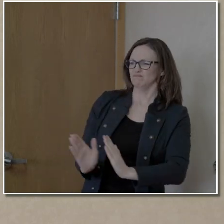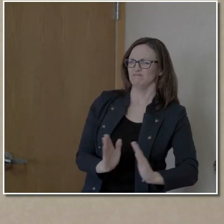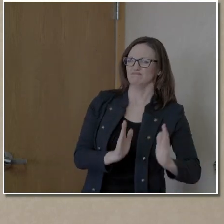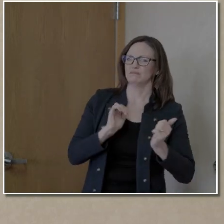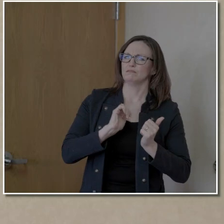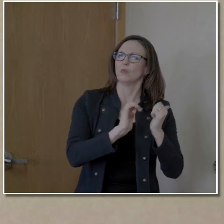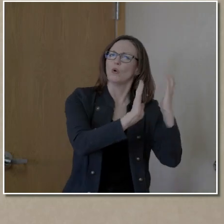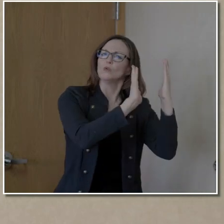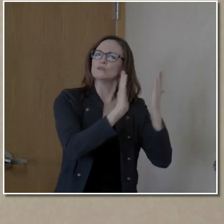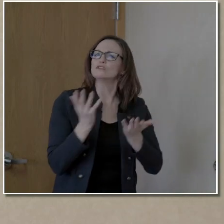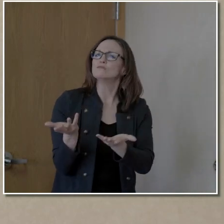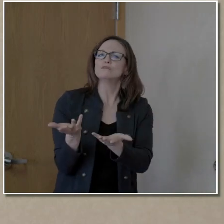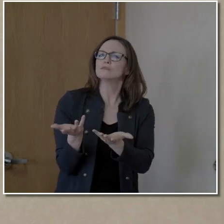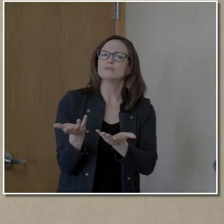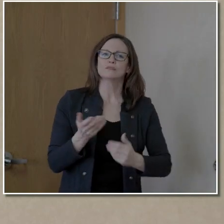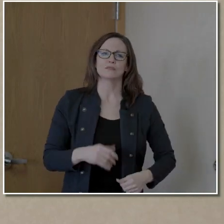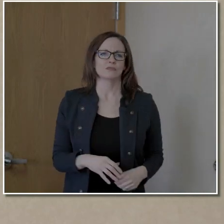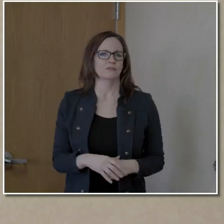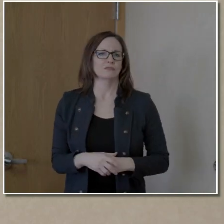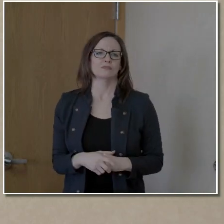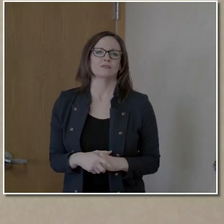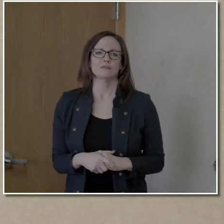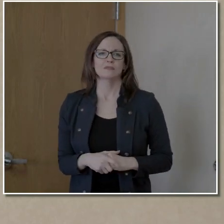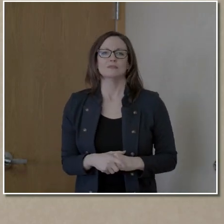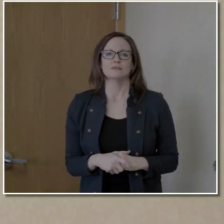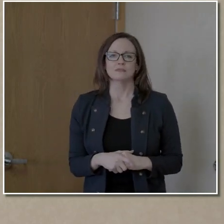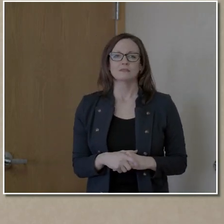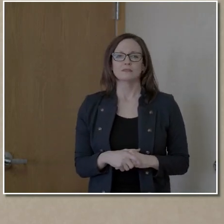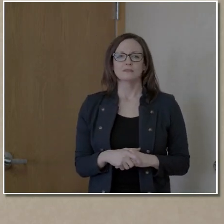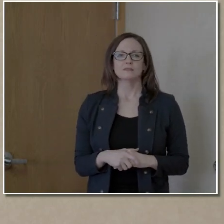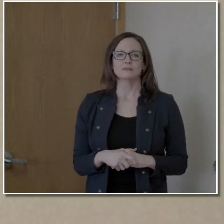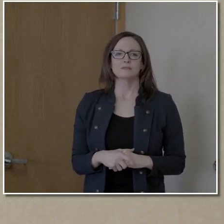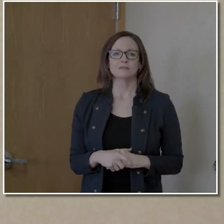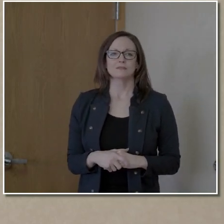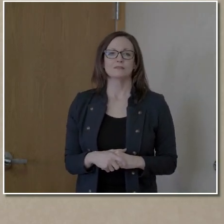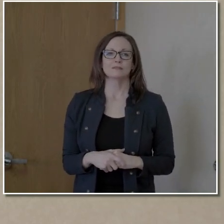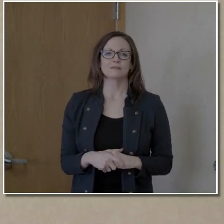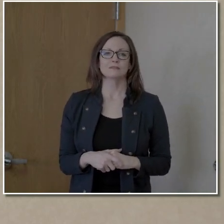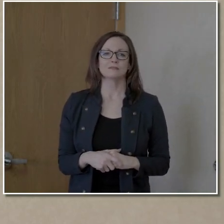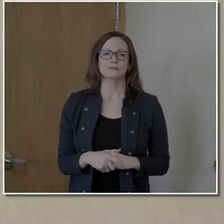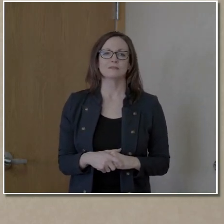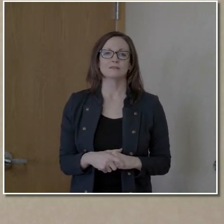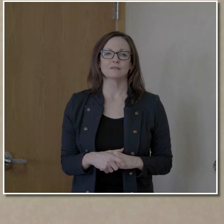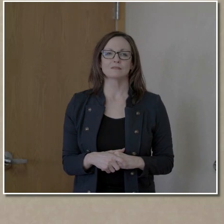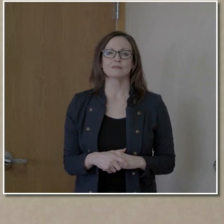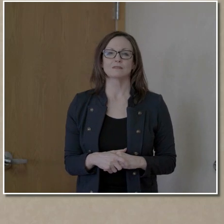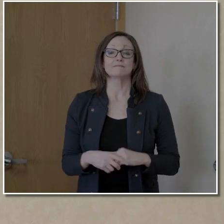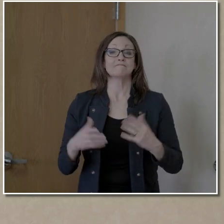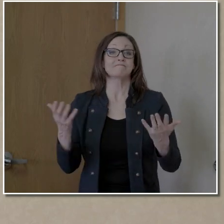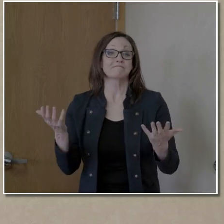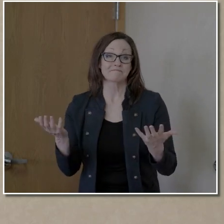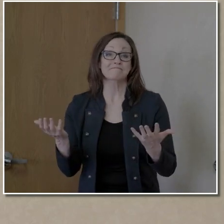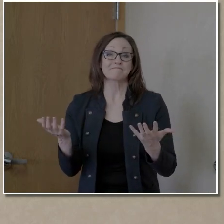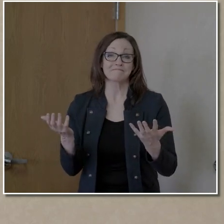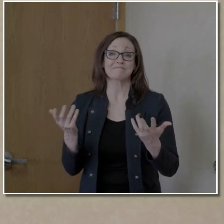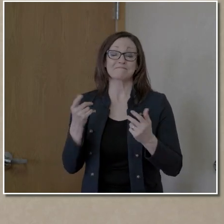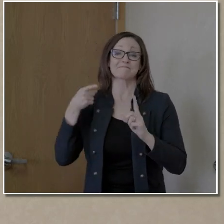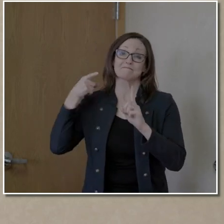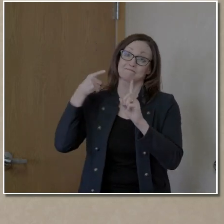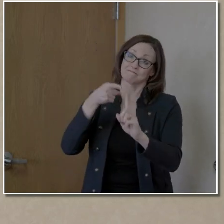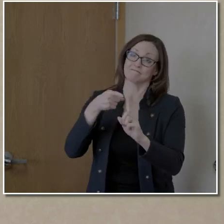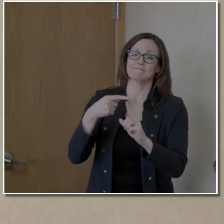disease is affecting people. We know that this disease is particularly virulent for